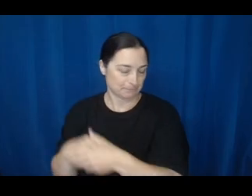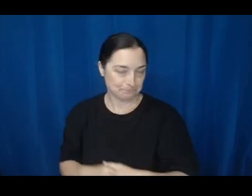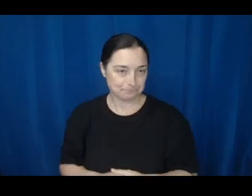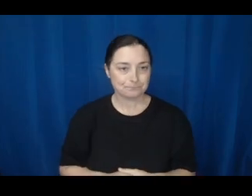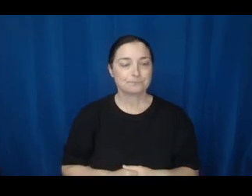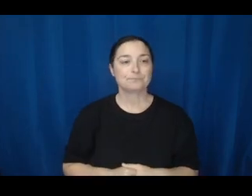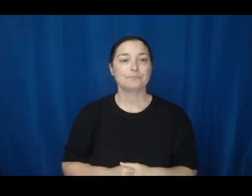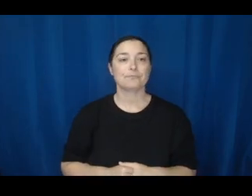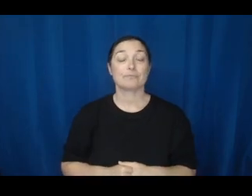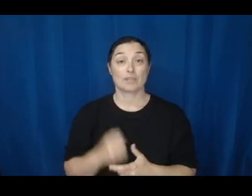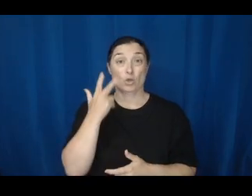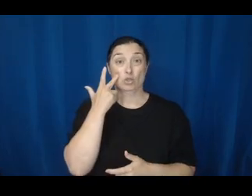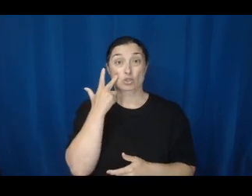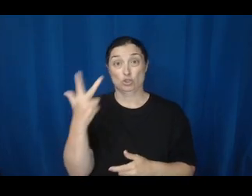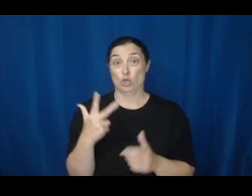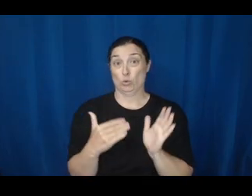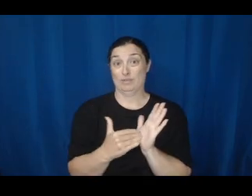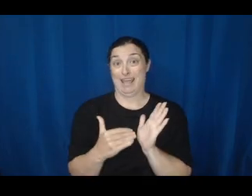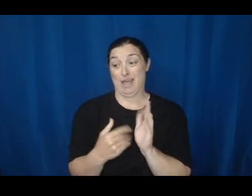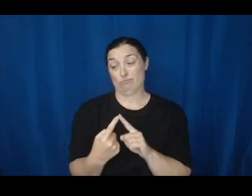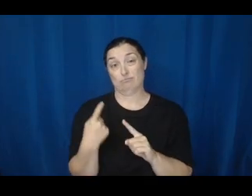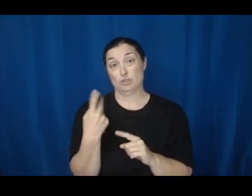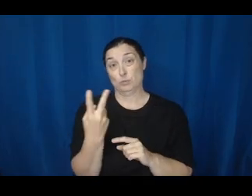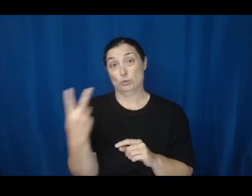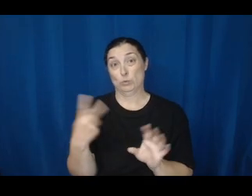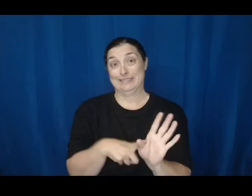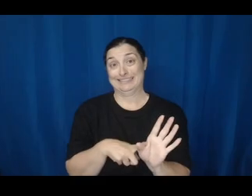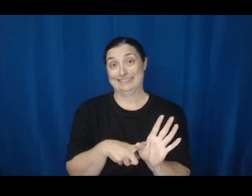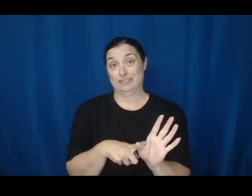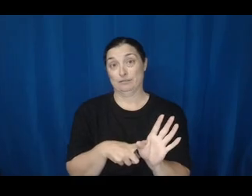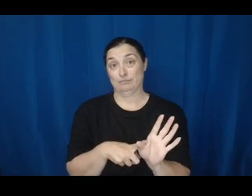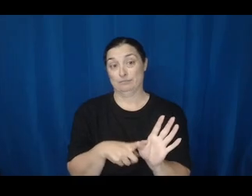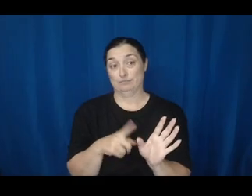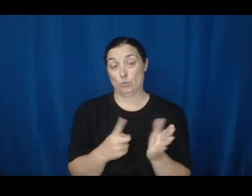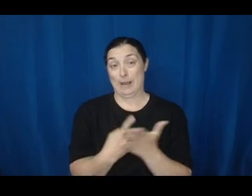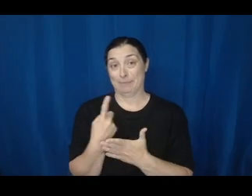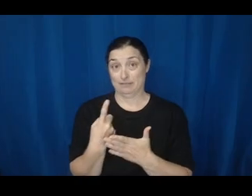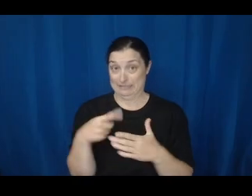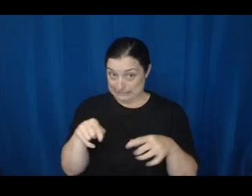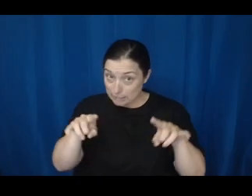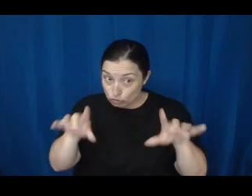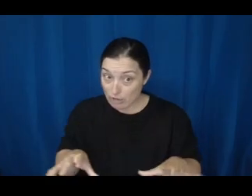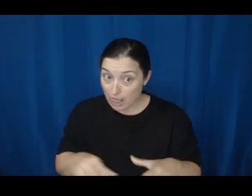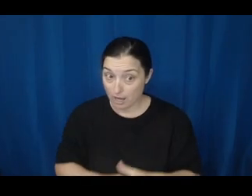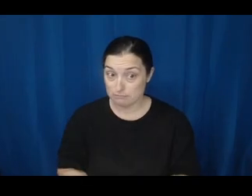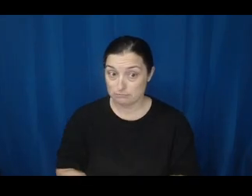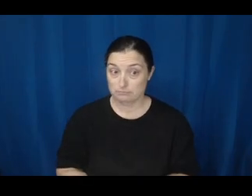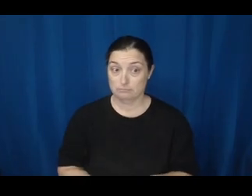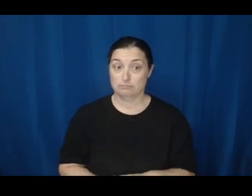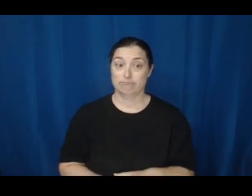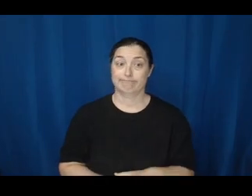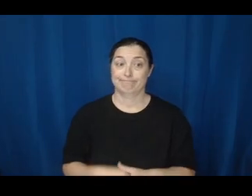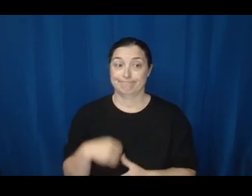I'm going to show you what has happened during the last 22 years or so here in Australia in this particular data. And you will